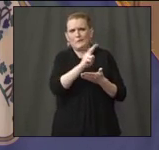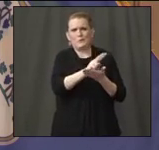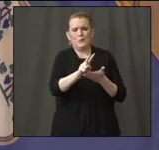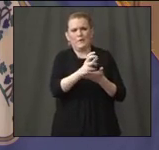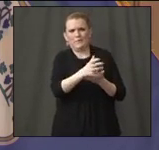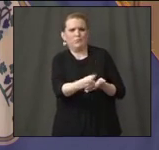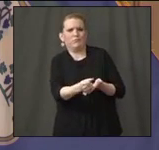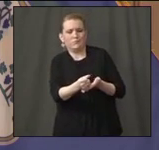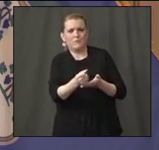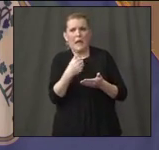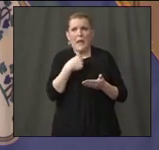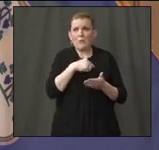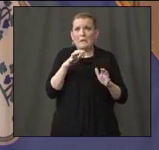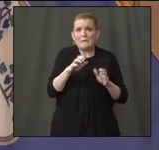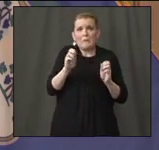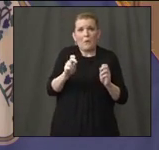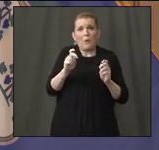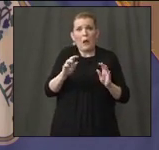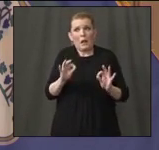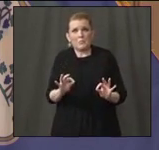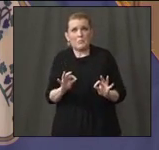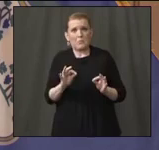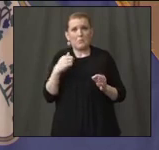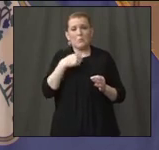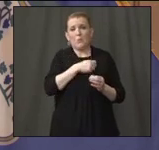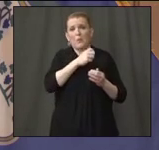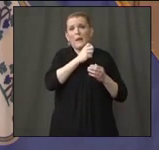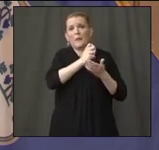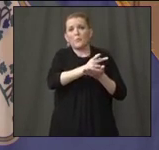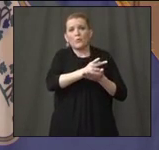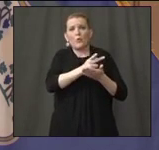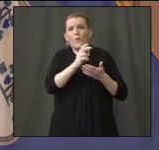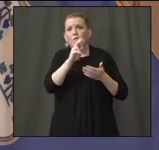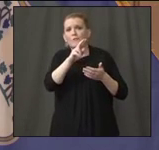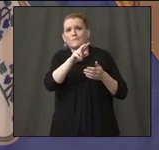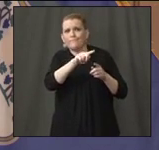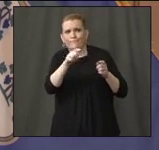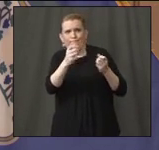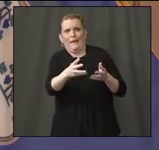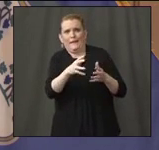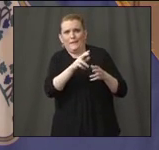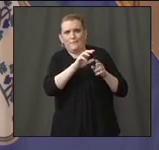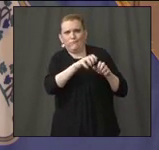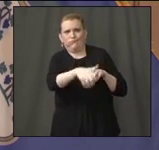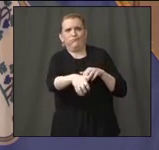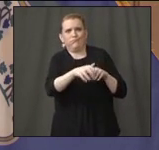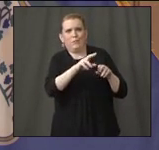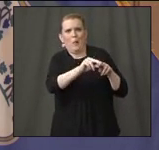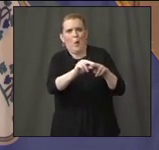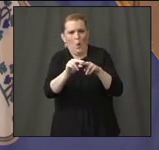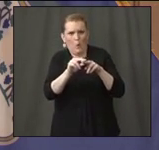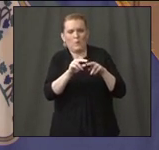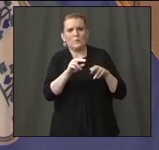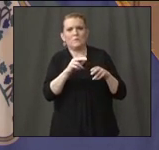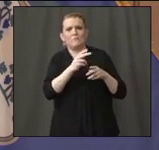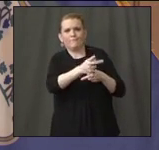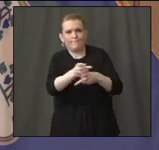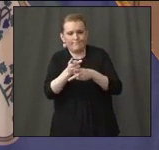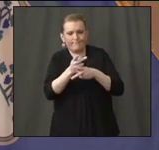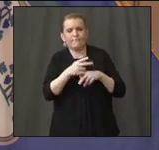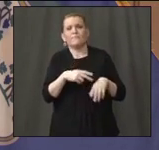loans done, about $225,000 on average per loan. That's about $4.2